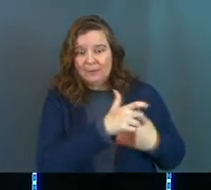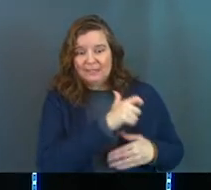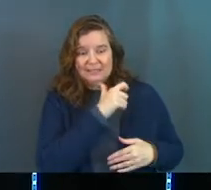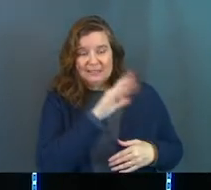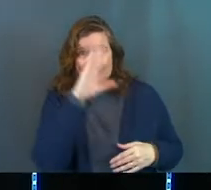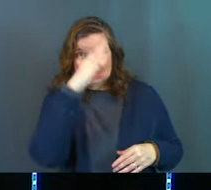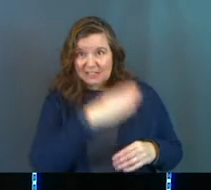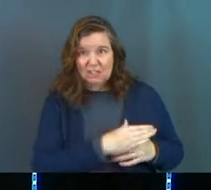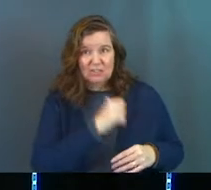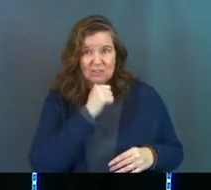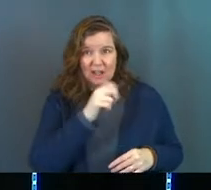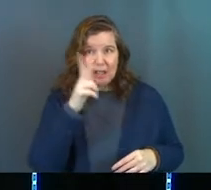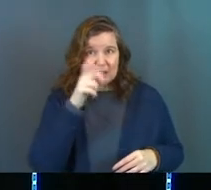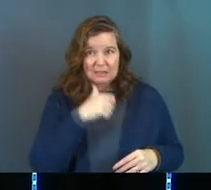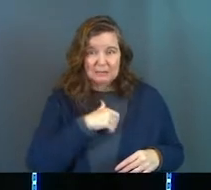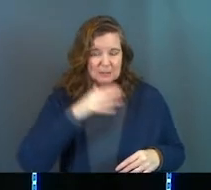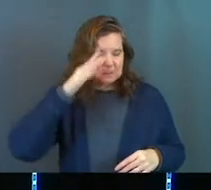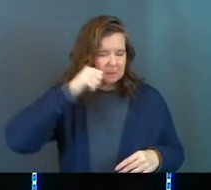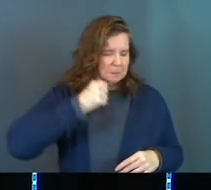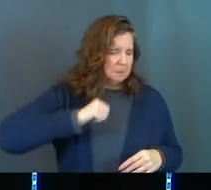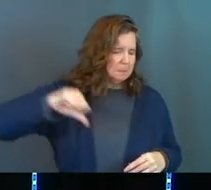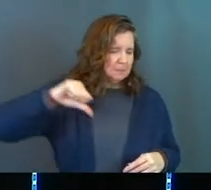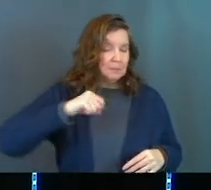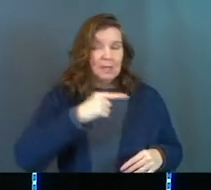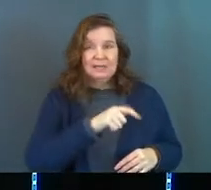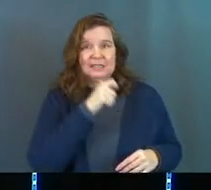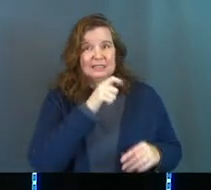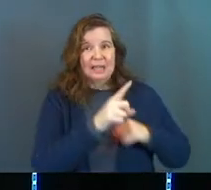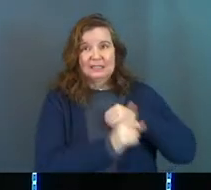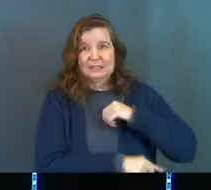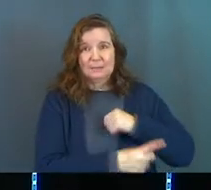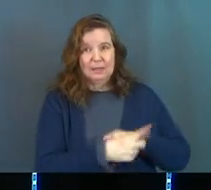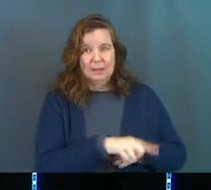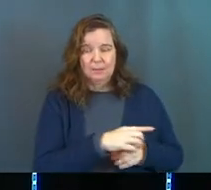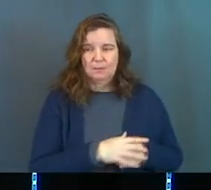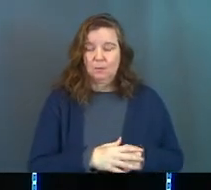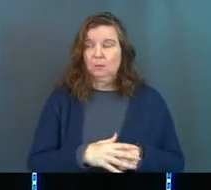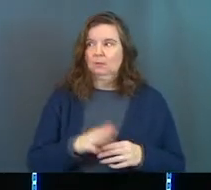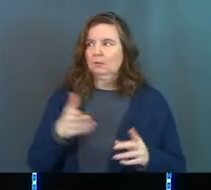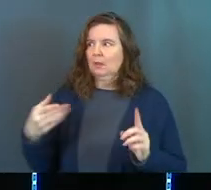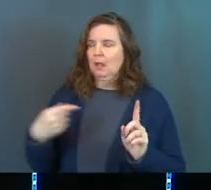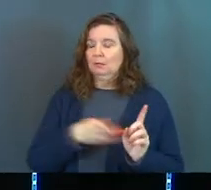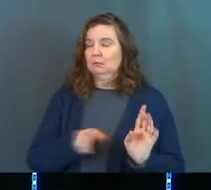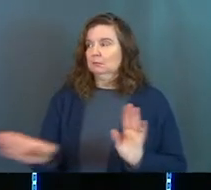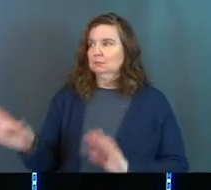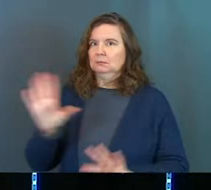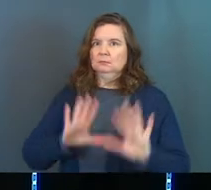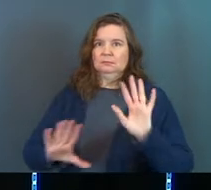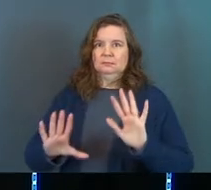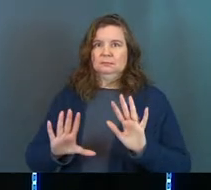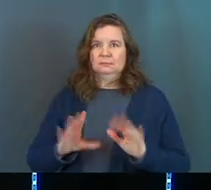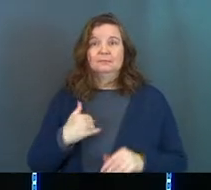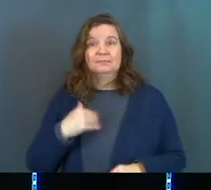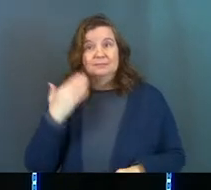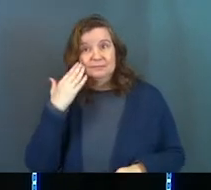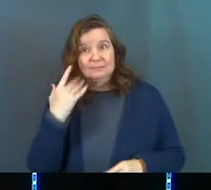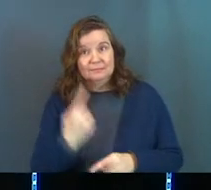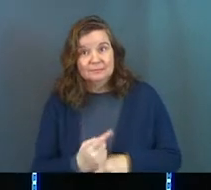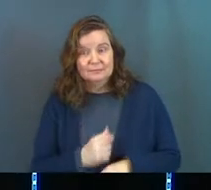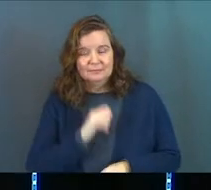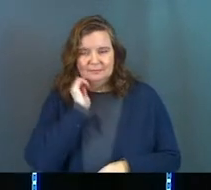because his sons are blaspheming God and he hasn't disciplined them. You're like, well, that took a right turn. I know,